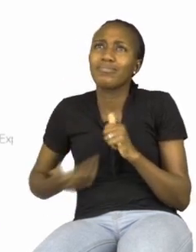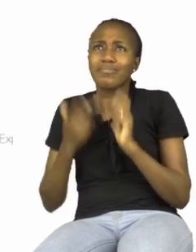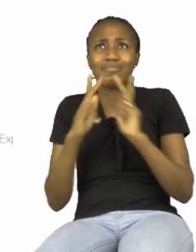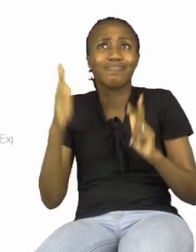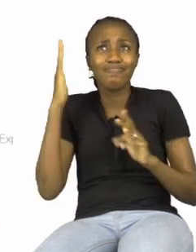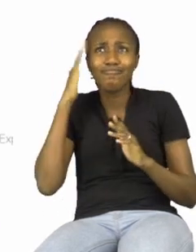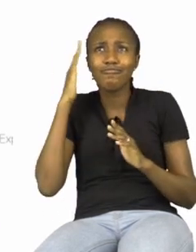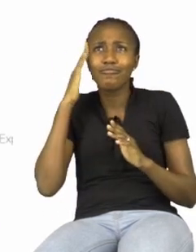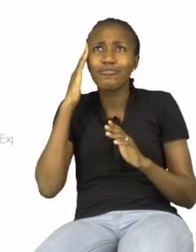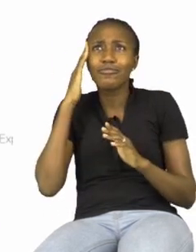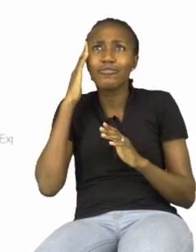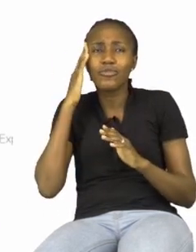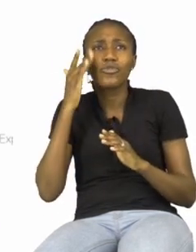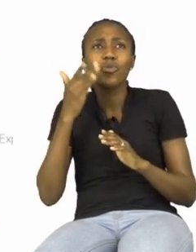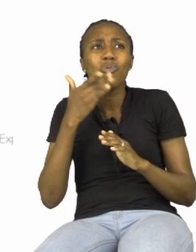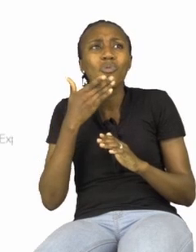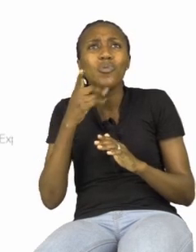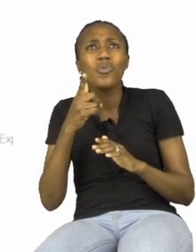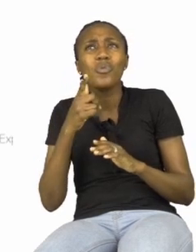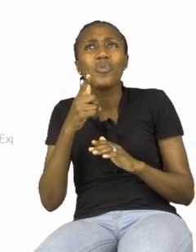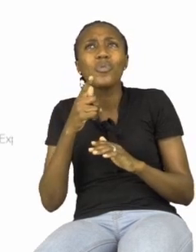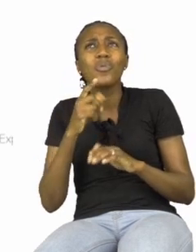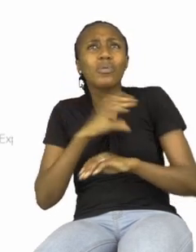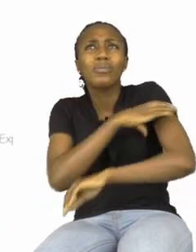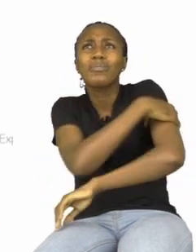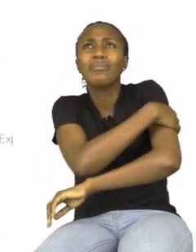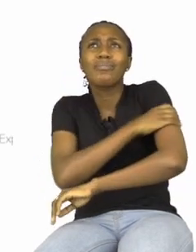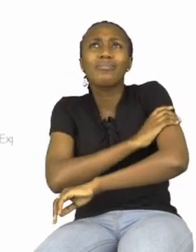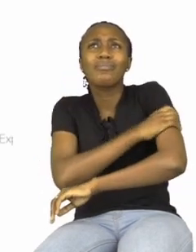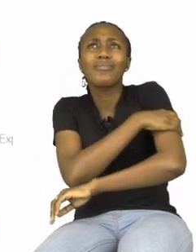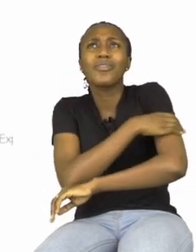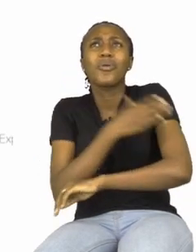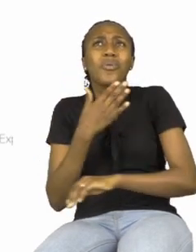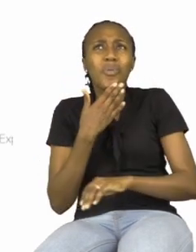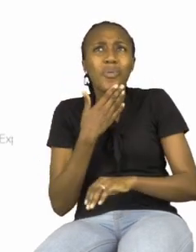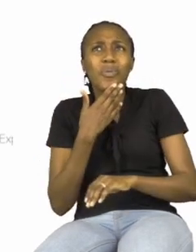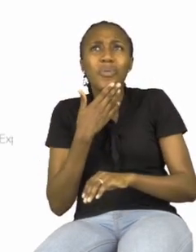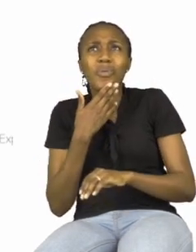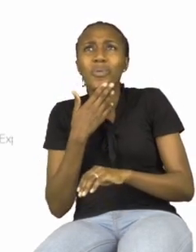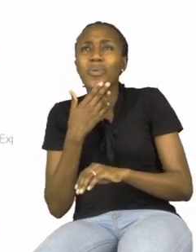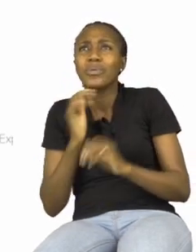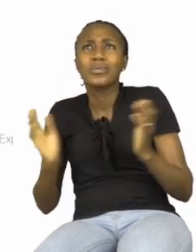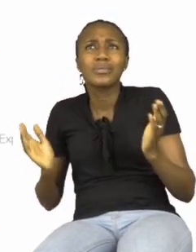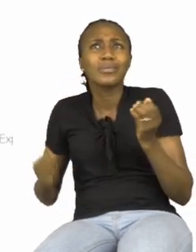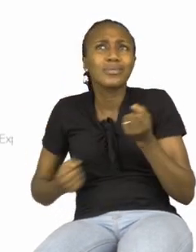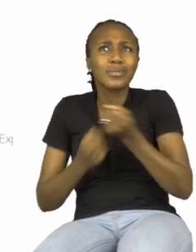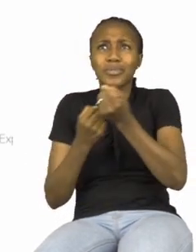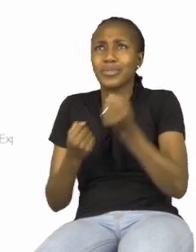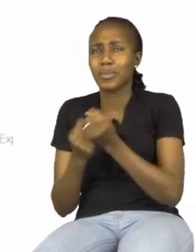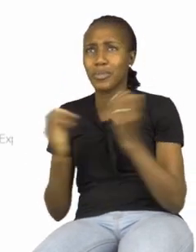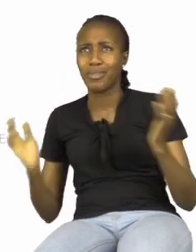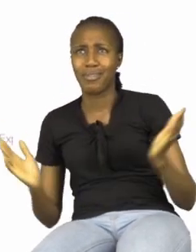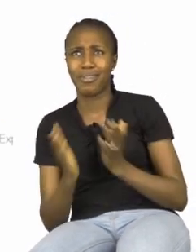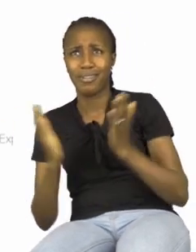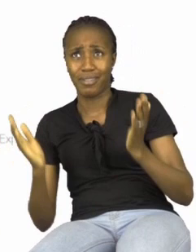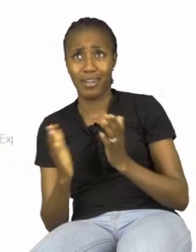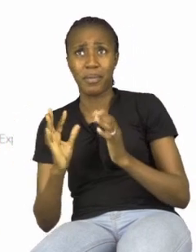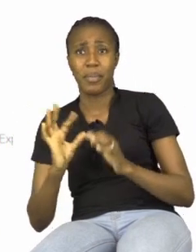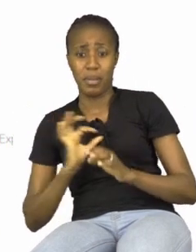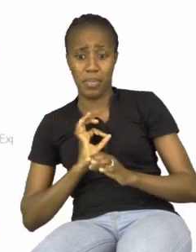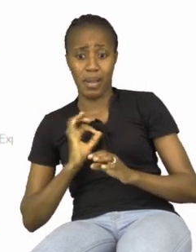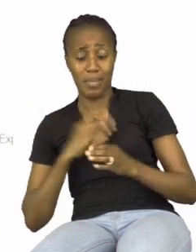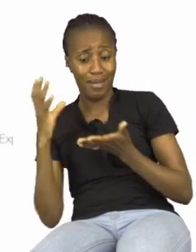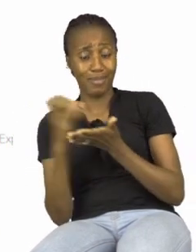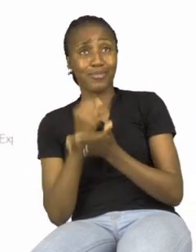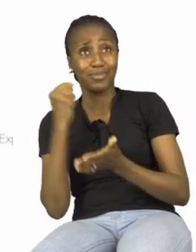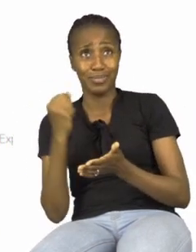times are that we play, because we must all get behind our national players, and they're going to bring back a medal. I'm